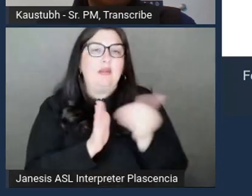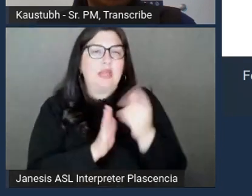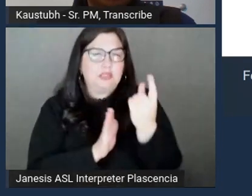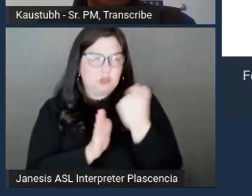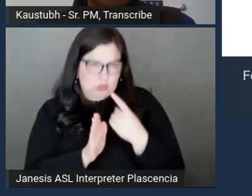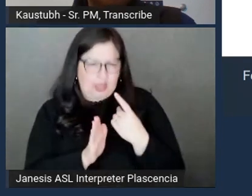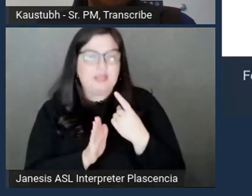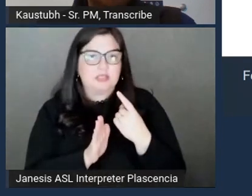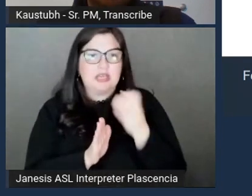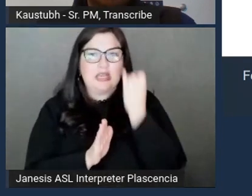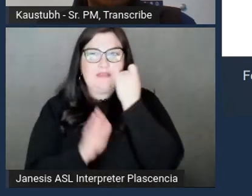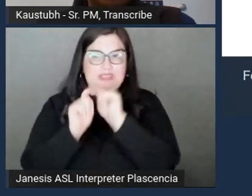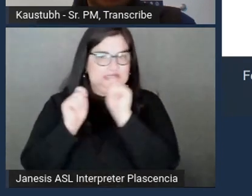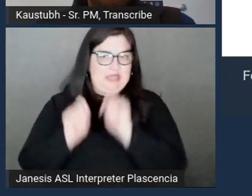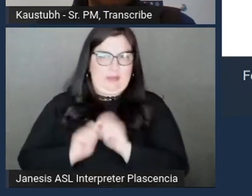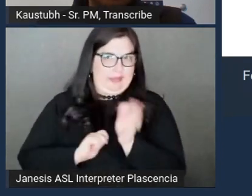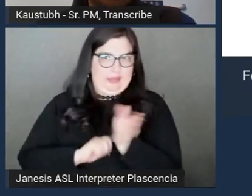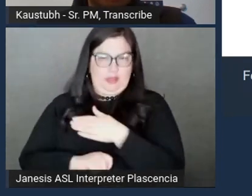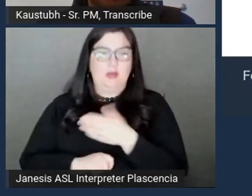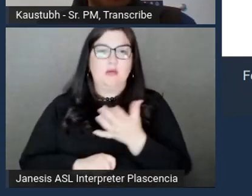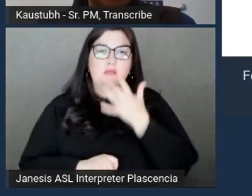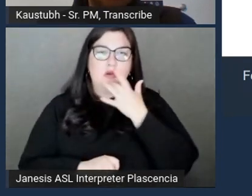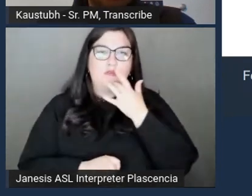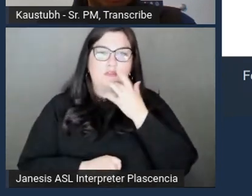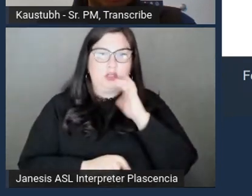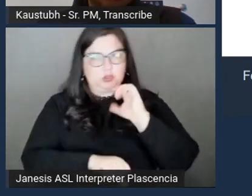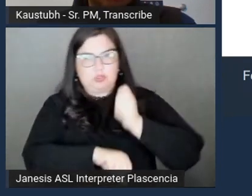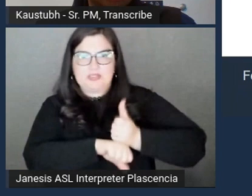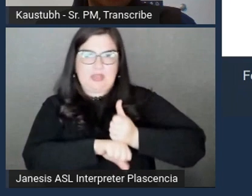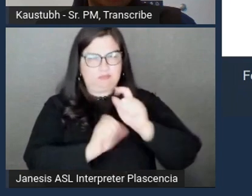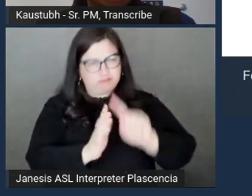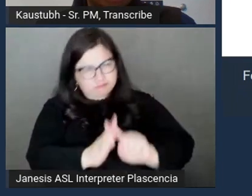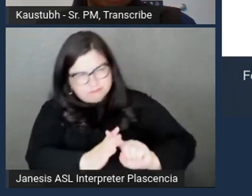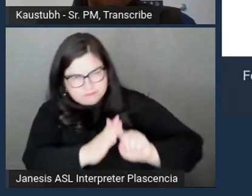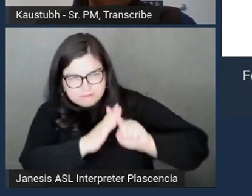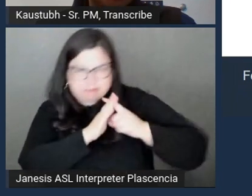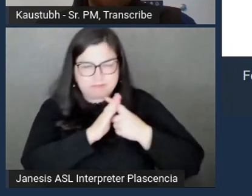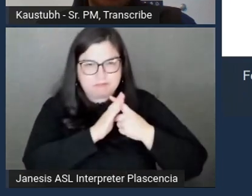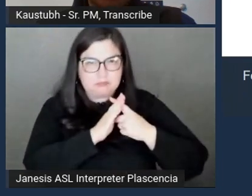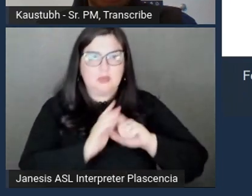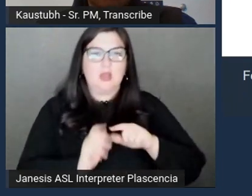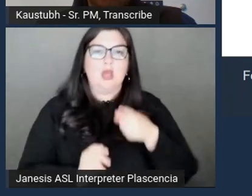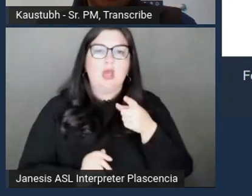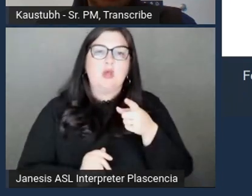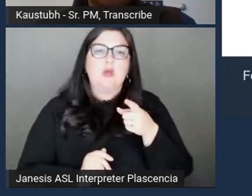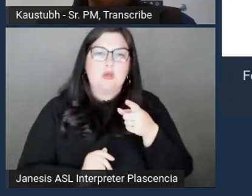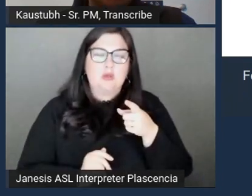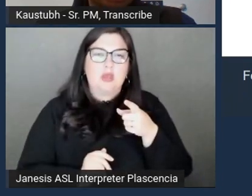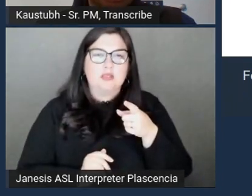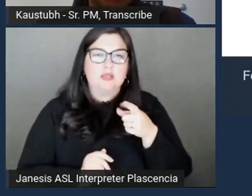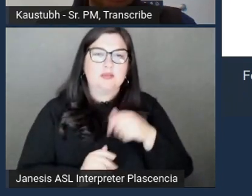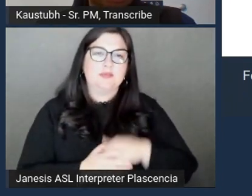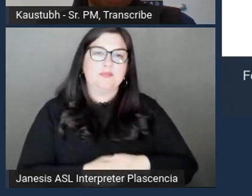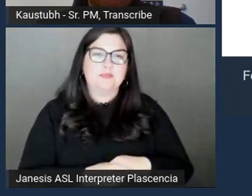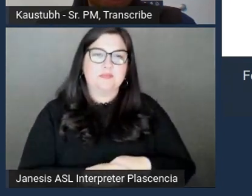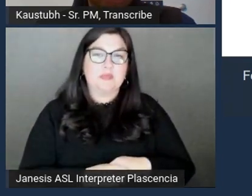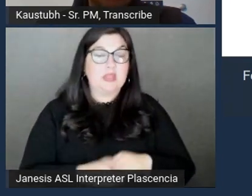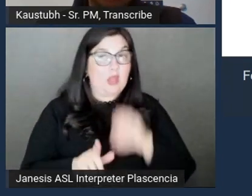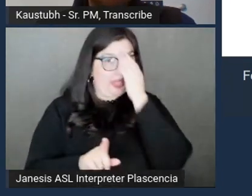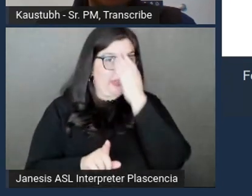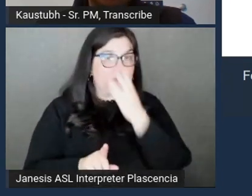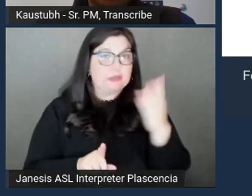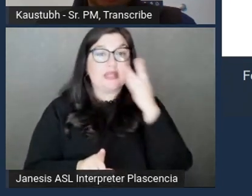scratch, here's how the experience changes, right? So when you create from scratch, you can either